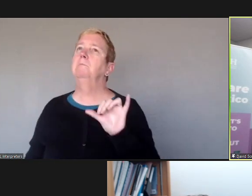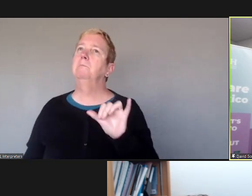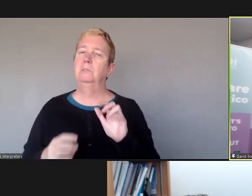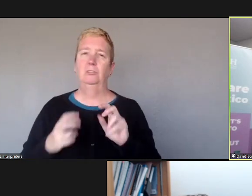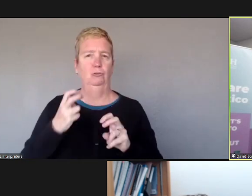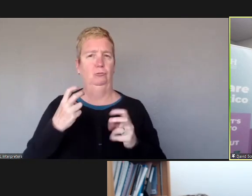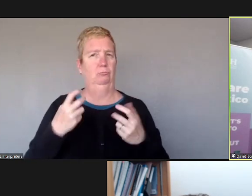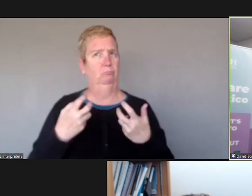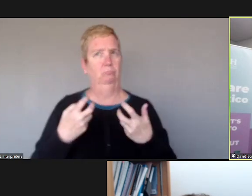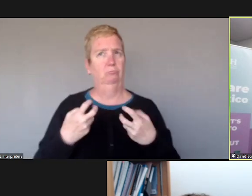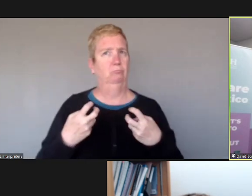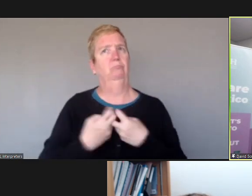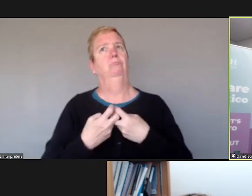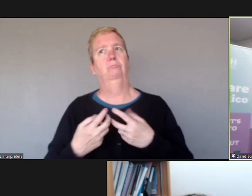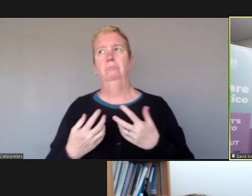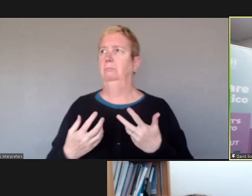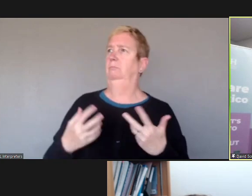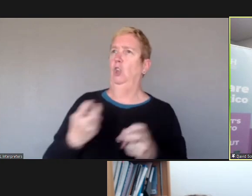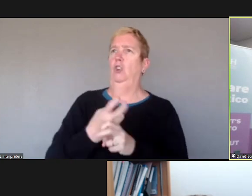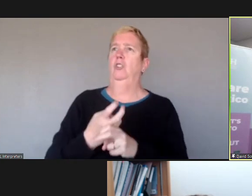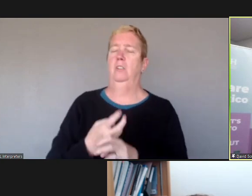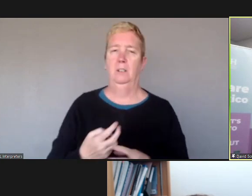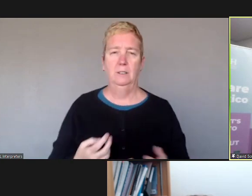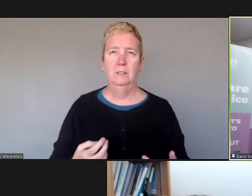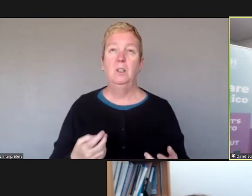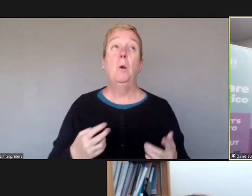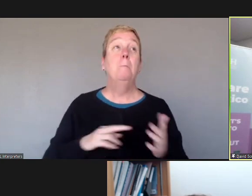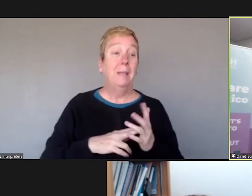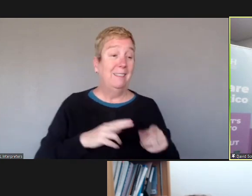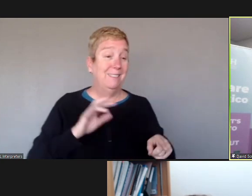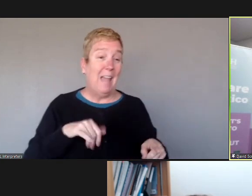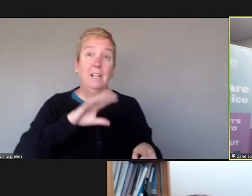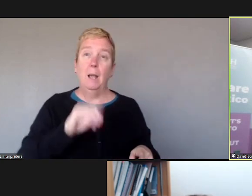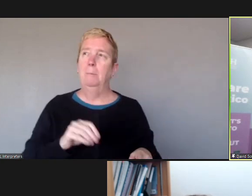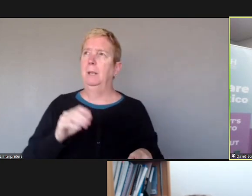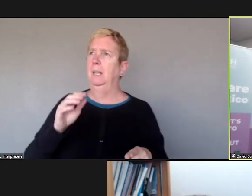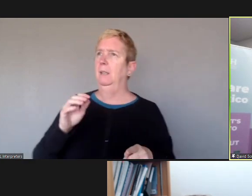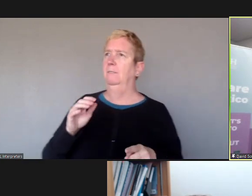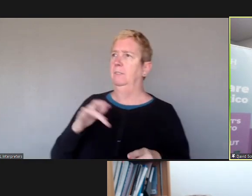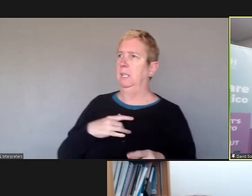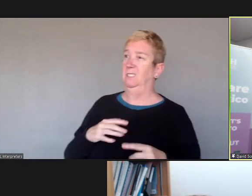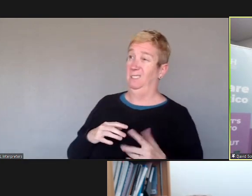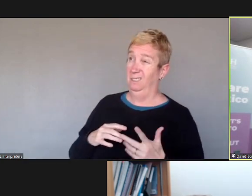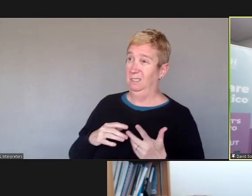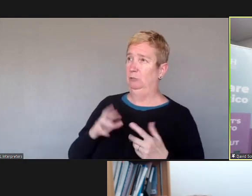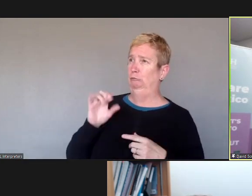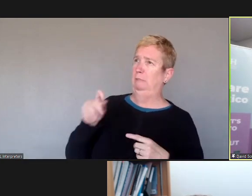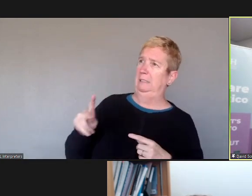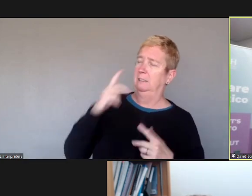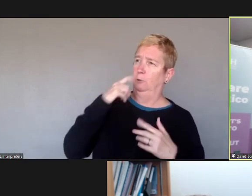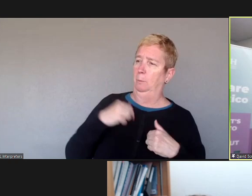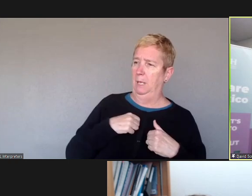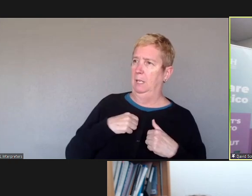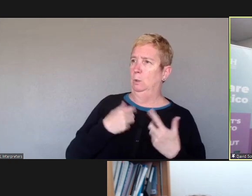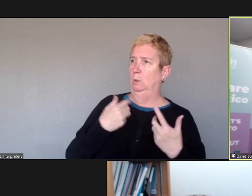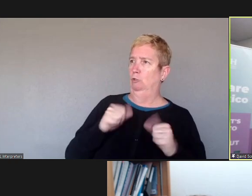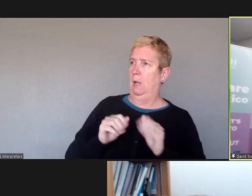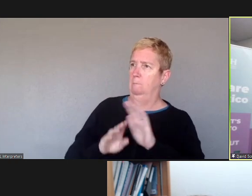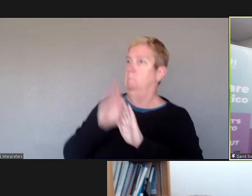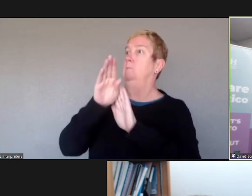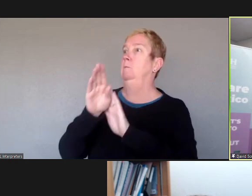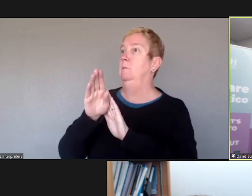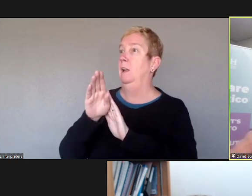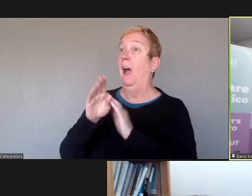would seem really risky for a vaccine manufacturer to jump on every new variant, knowing that the variant might well